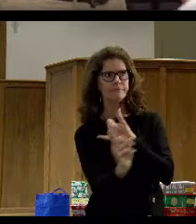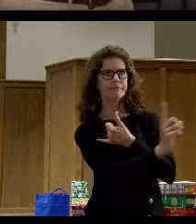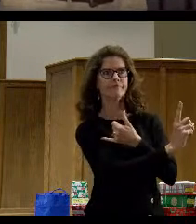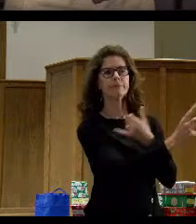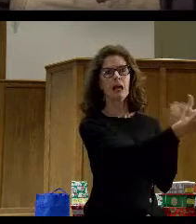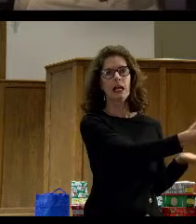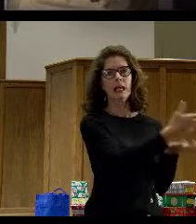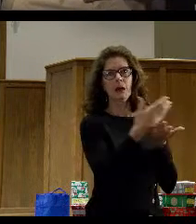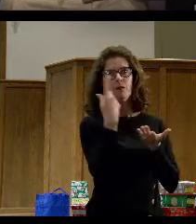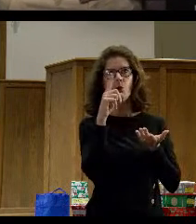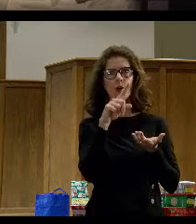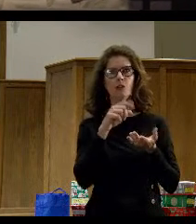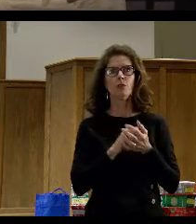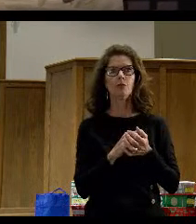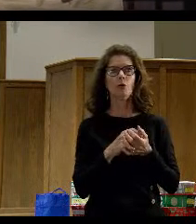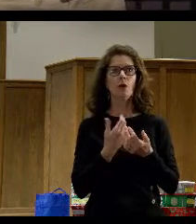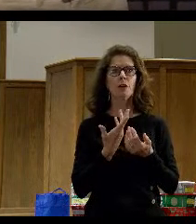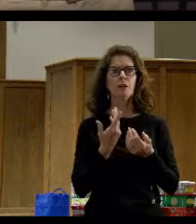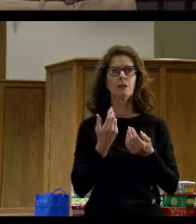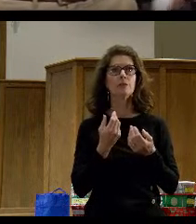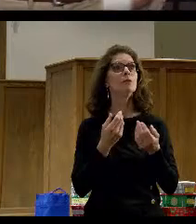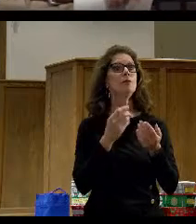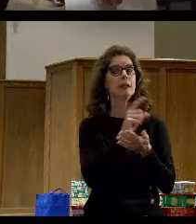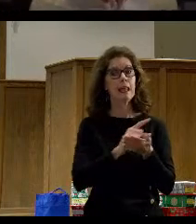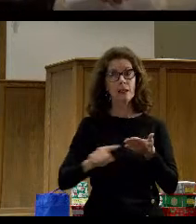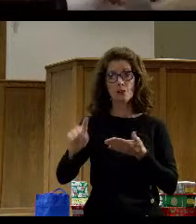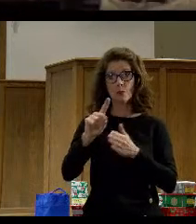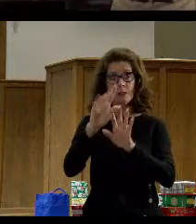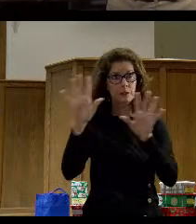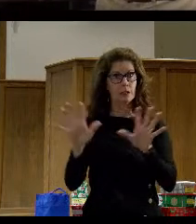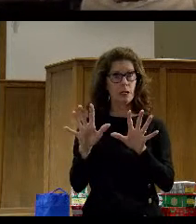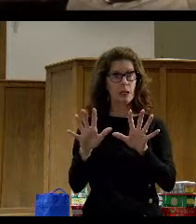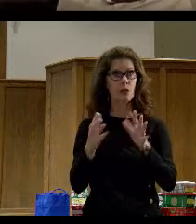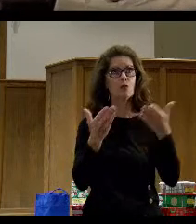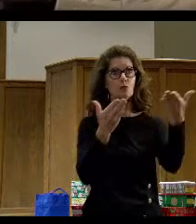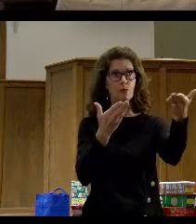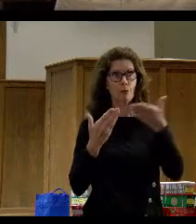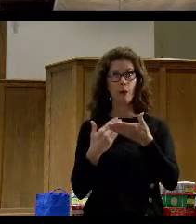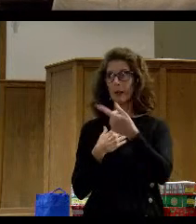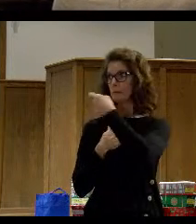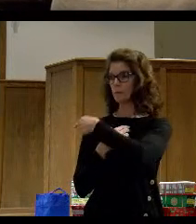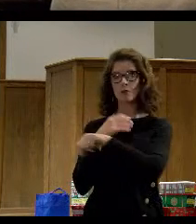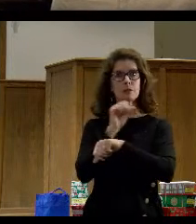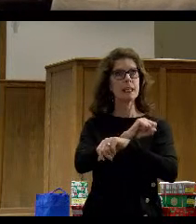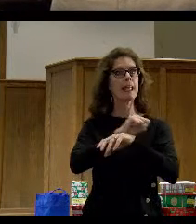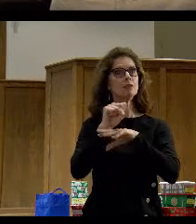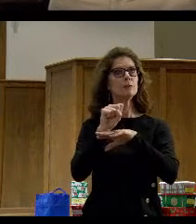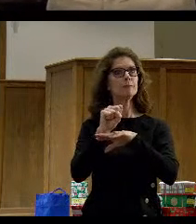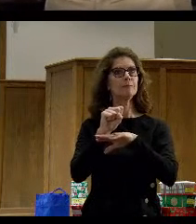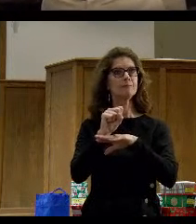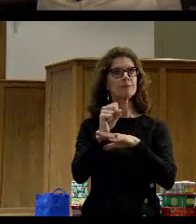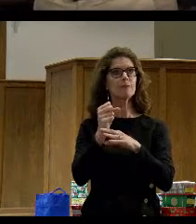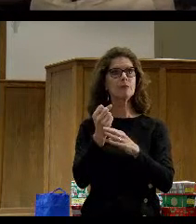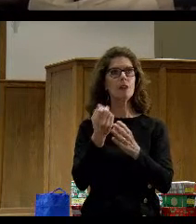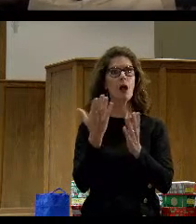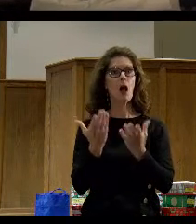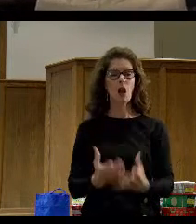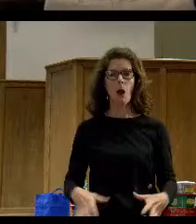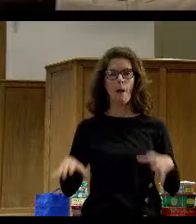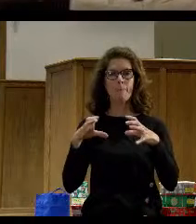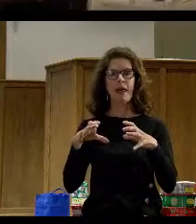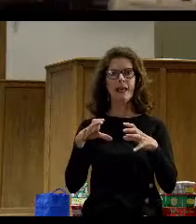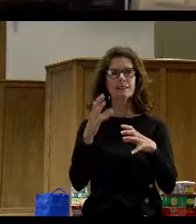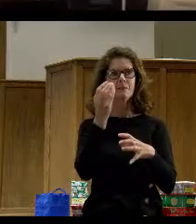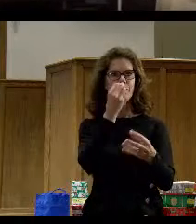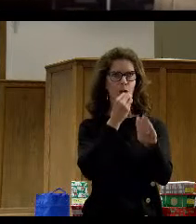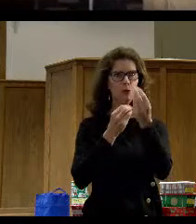you, or you can bring them to the stage like normal next Sunday, November 15th. Let's fill up the stage with bags of groceries as we replenish our pantry